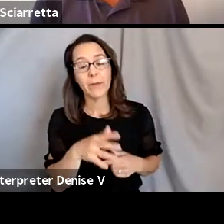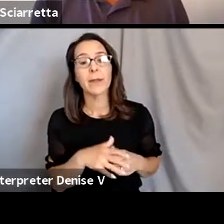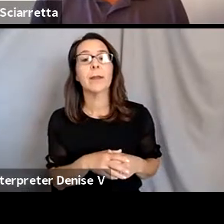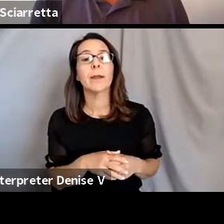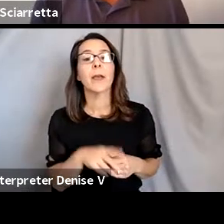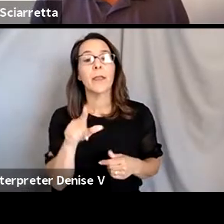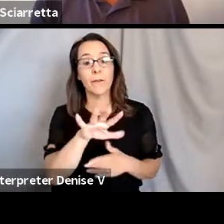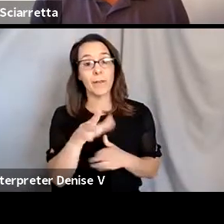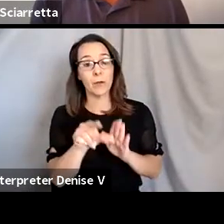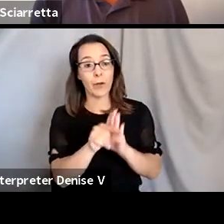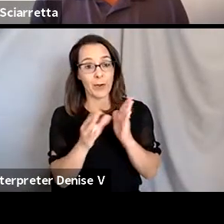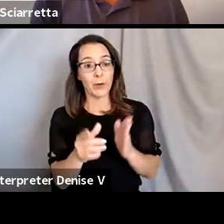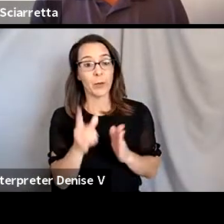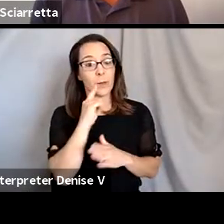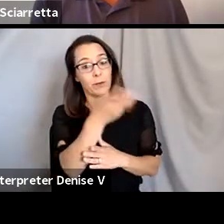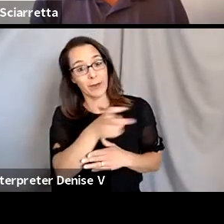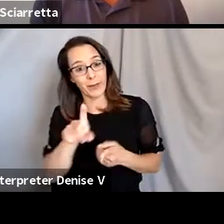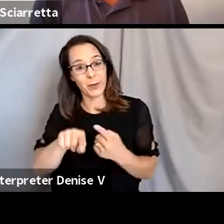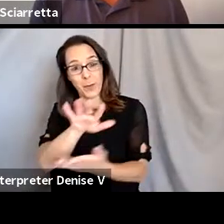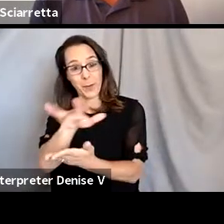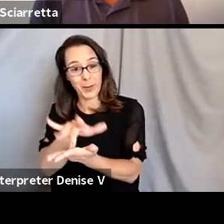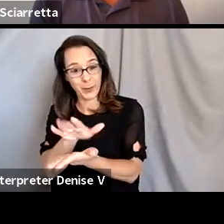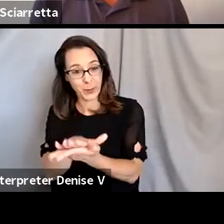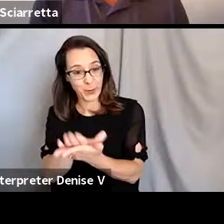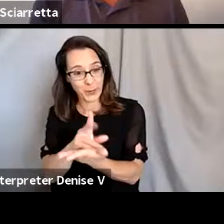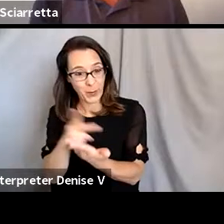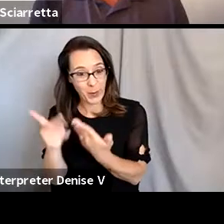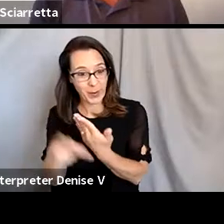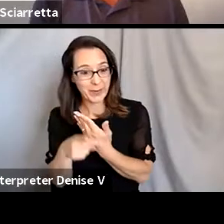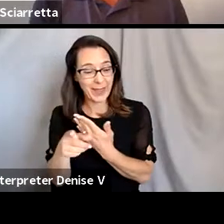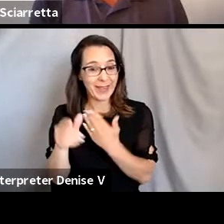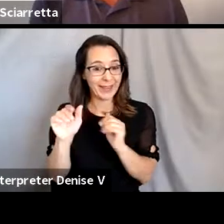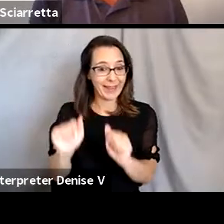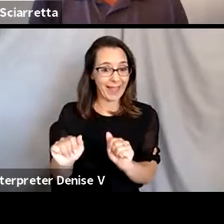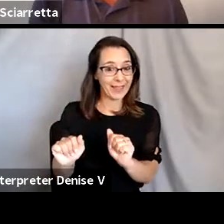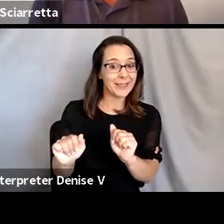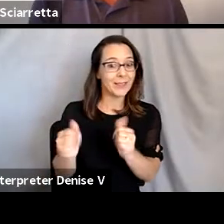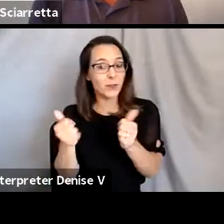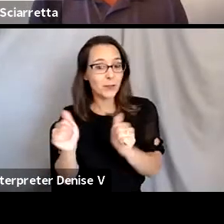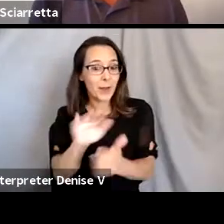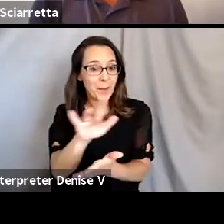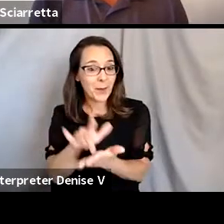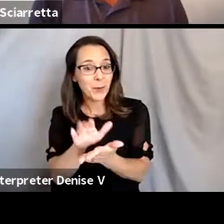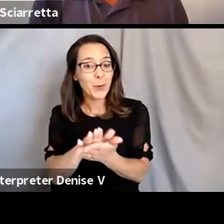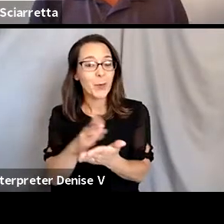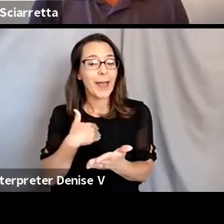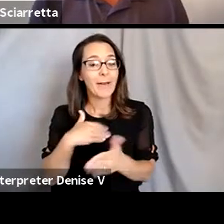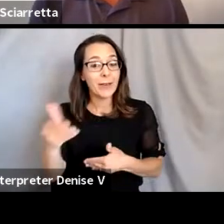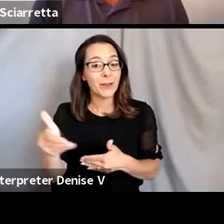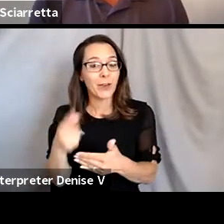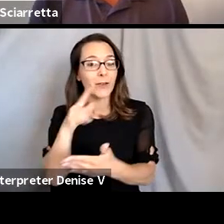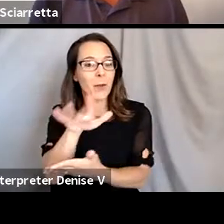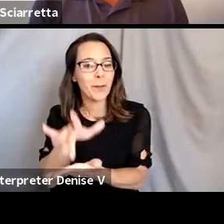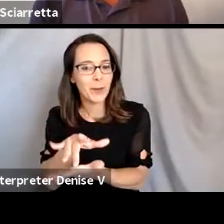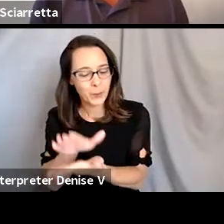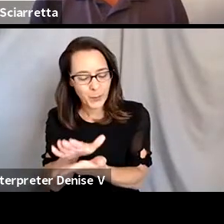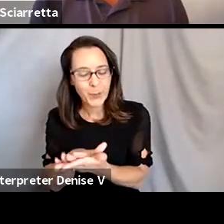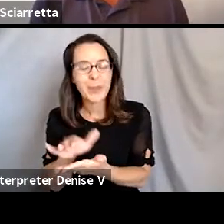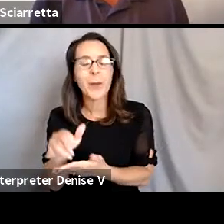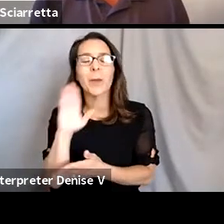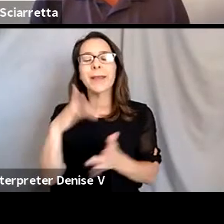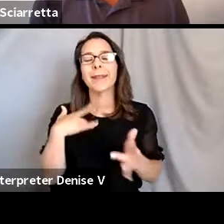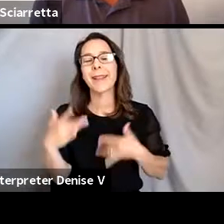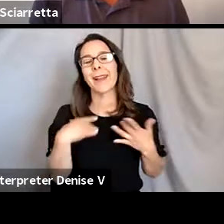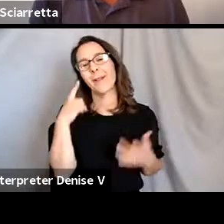they'll get their dip their toe in at the middle school and have a little introduction there. So that'll be exciting for